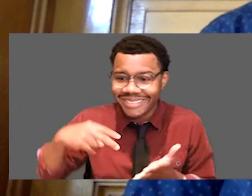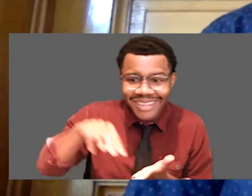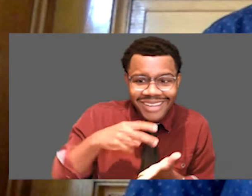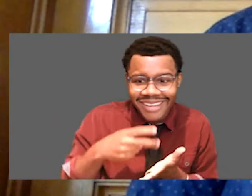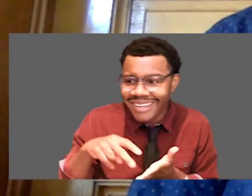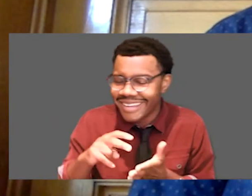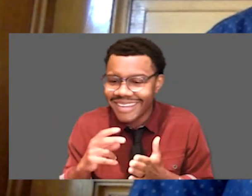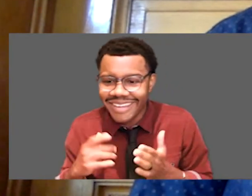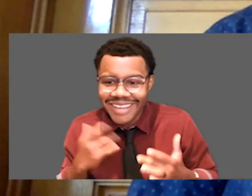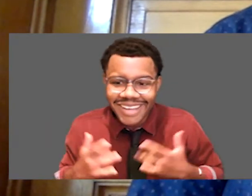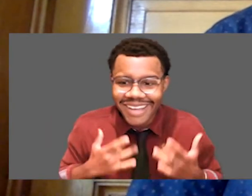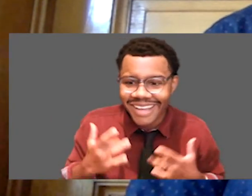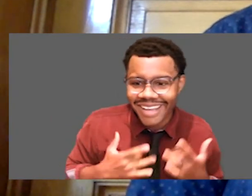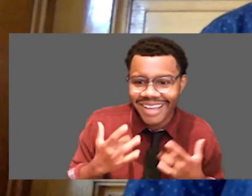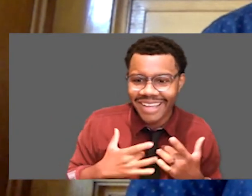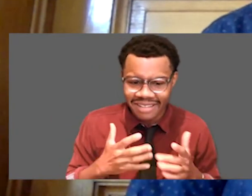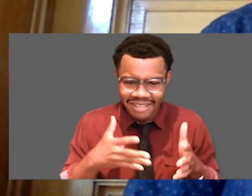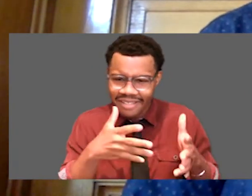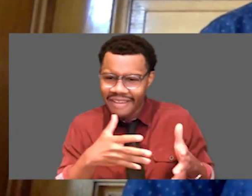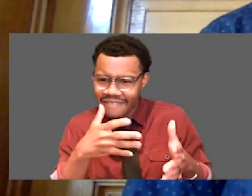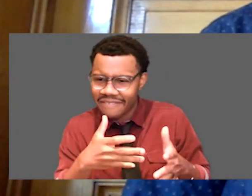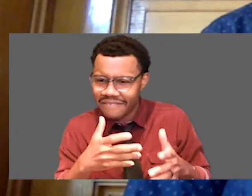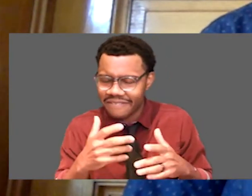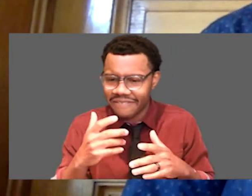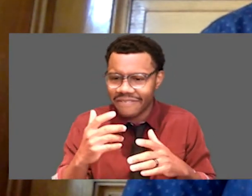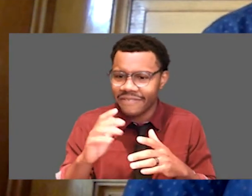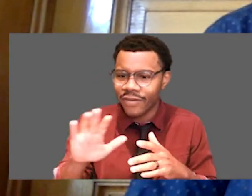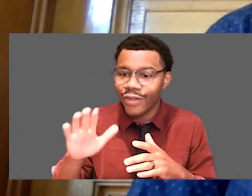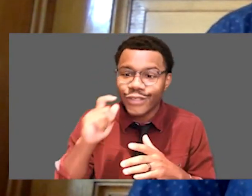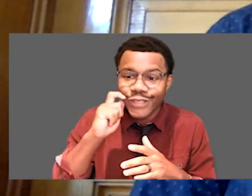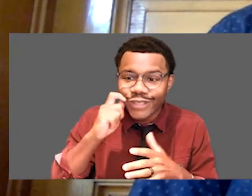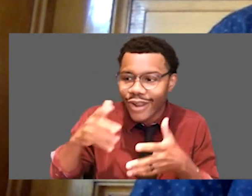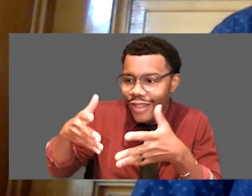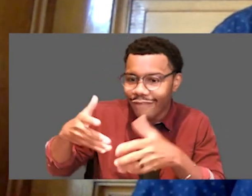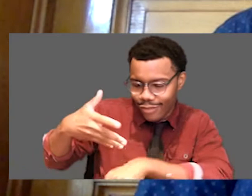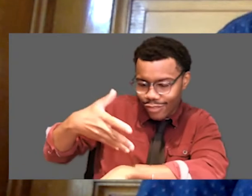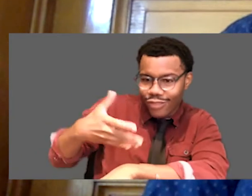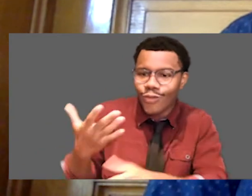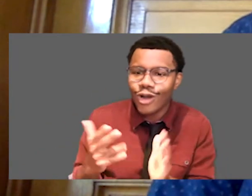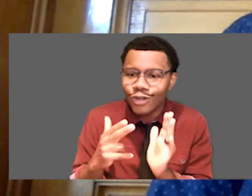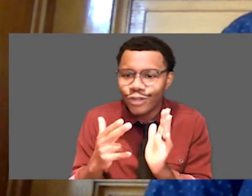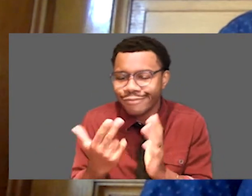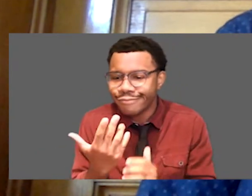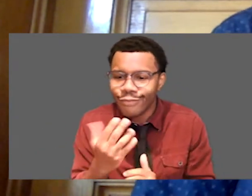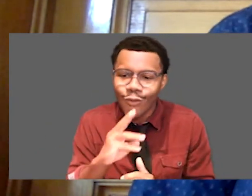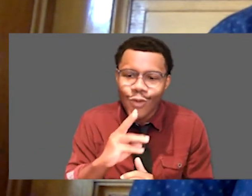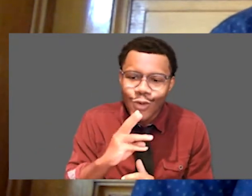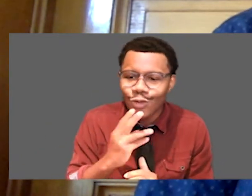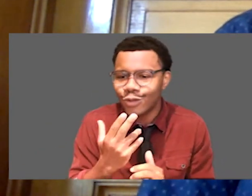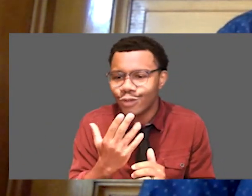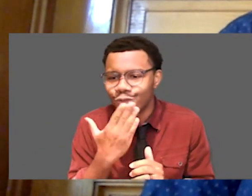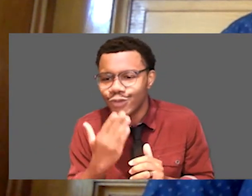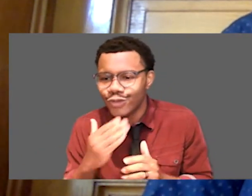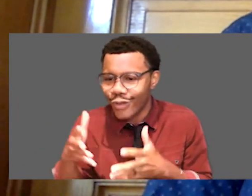with patches of crusted sugar water glittering on their skin. I stood there smoking cigarettes and